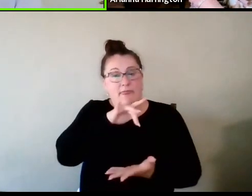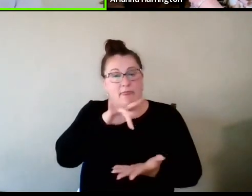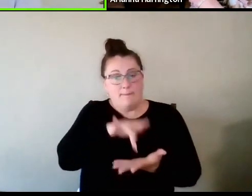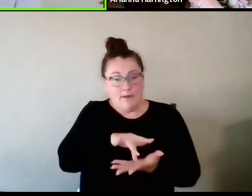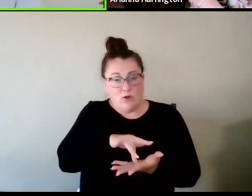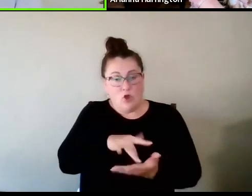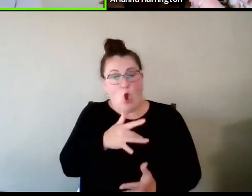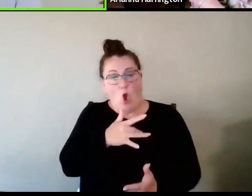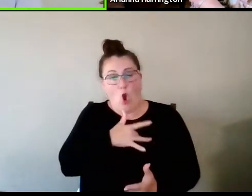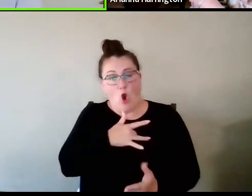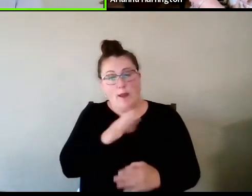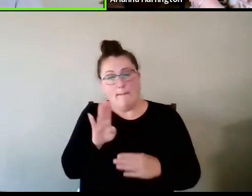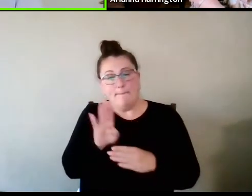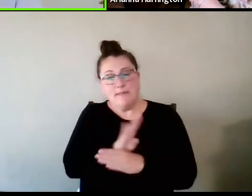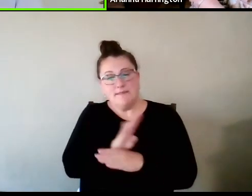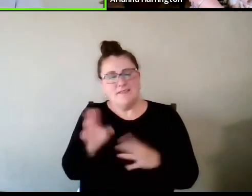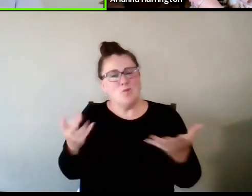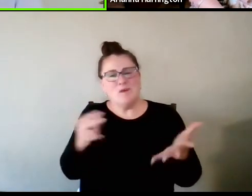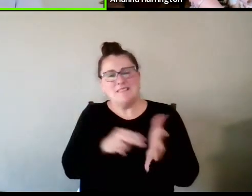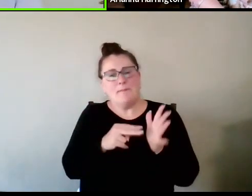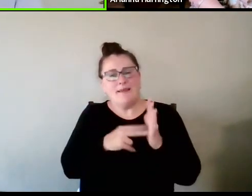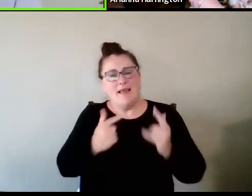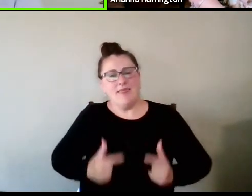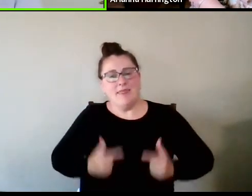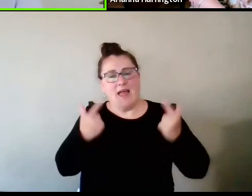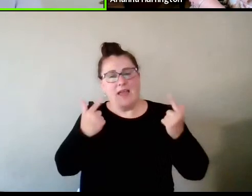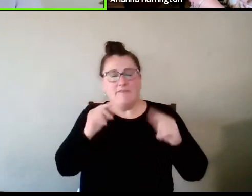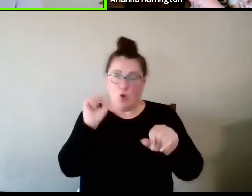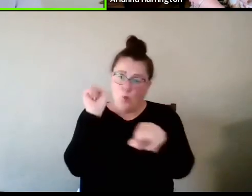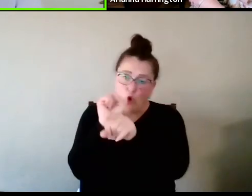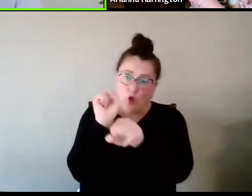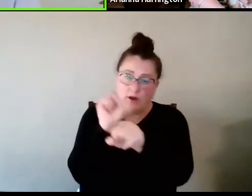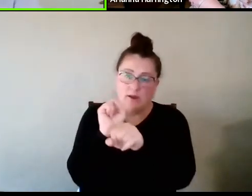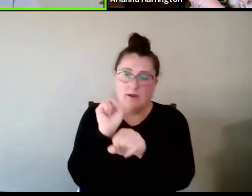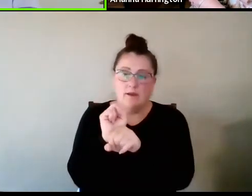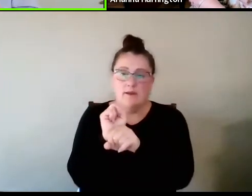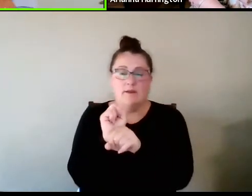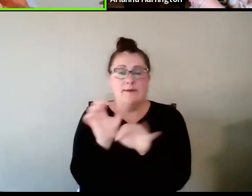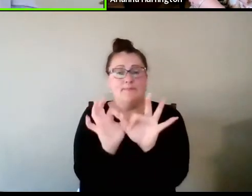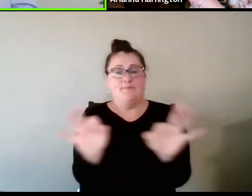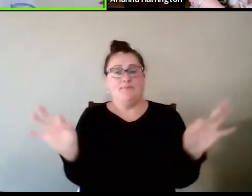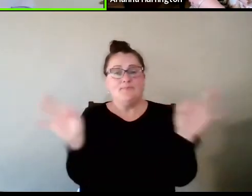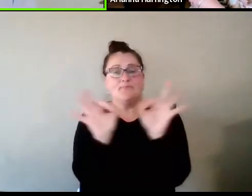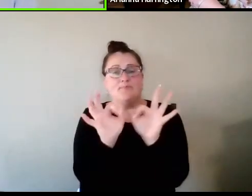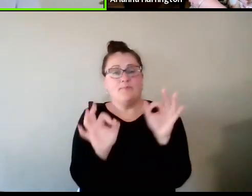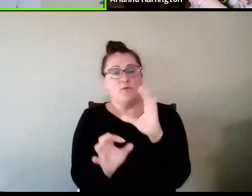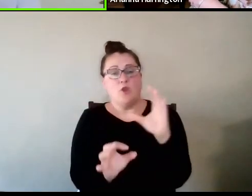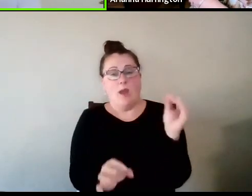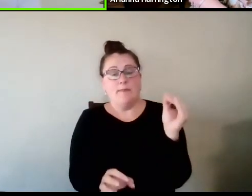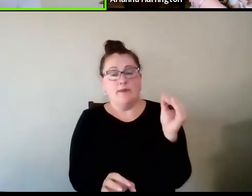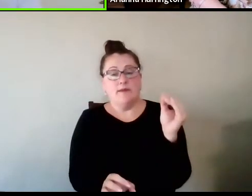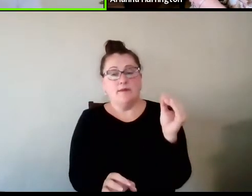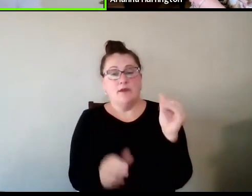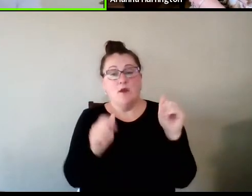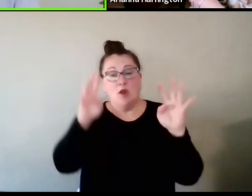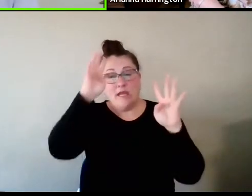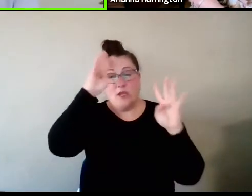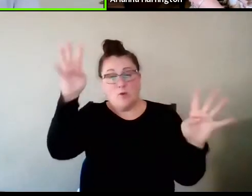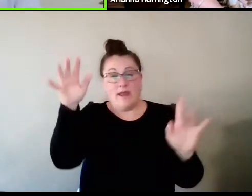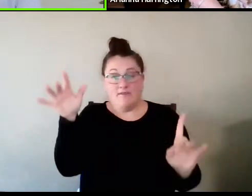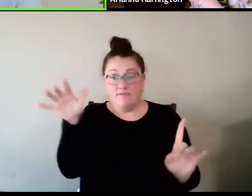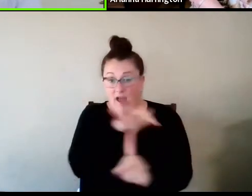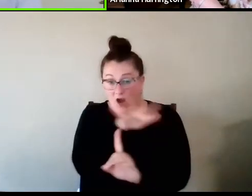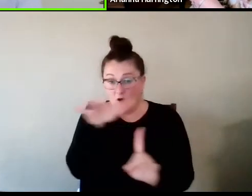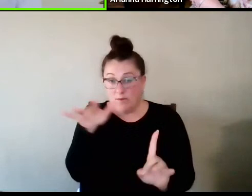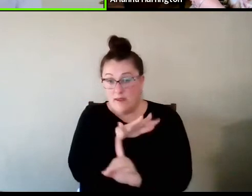meaning of our life and the meaning of our work is really essential. So as companies, if we can create an environment where all